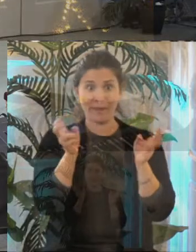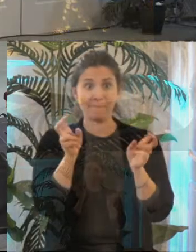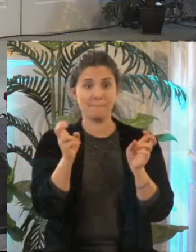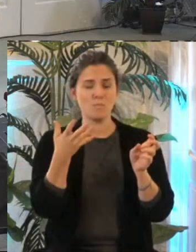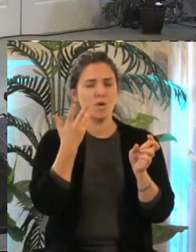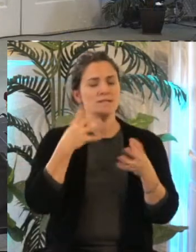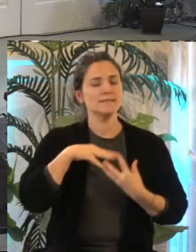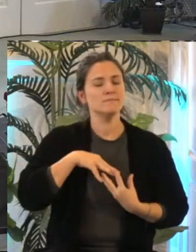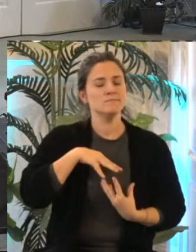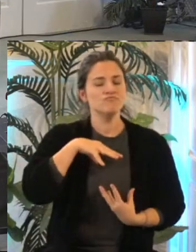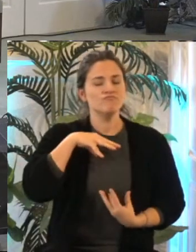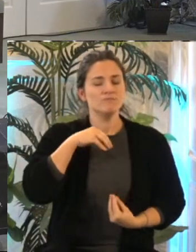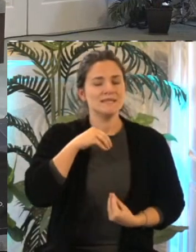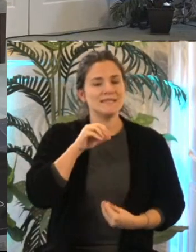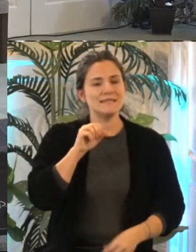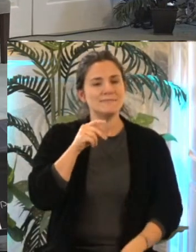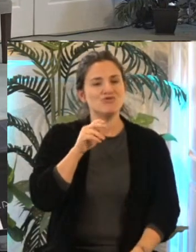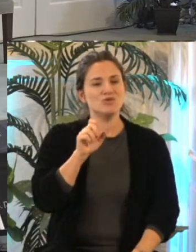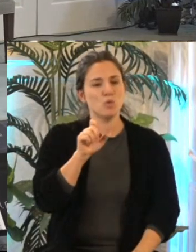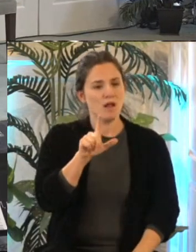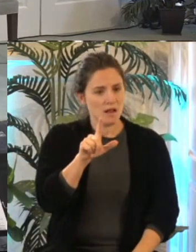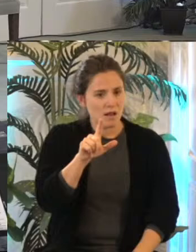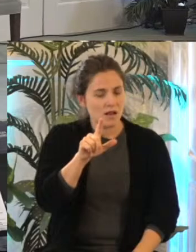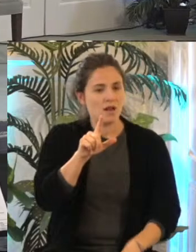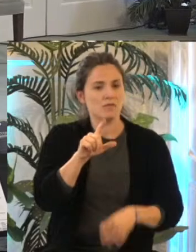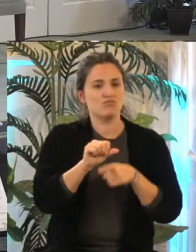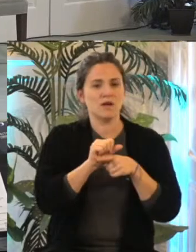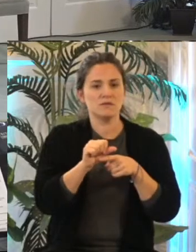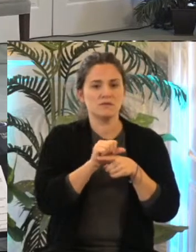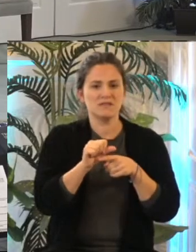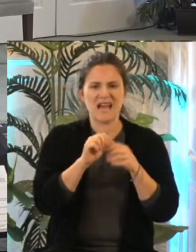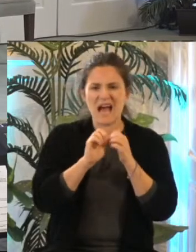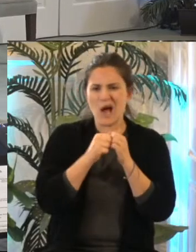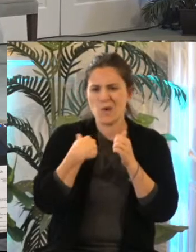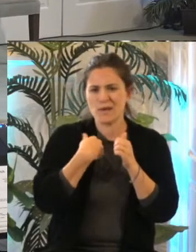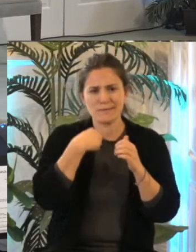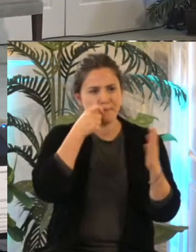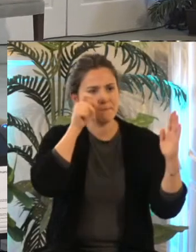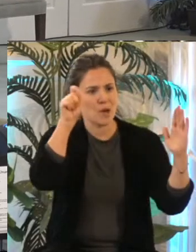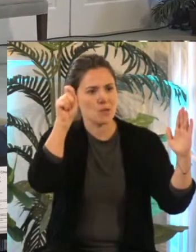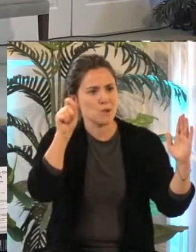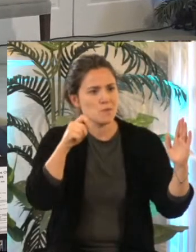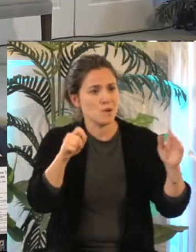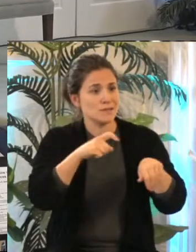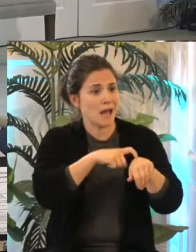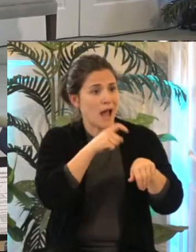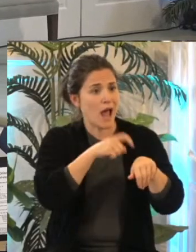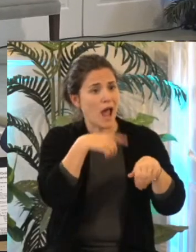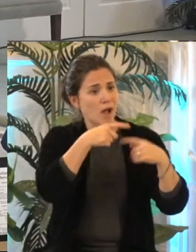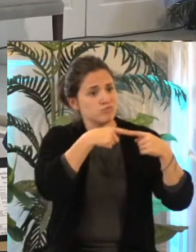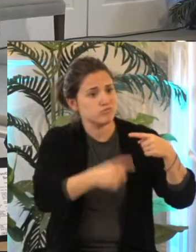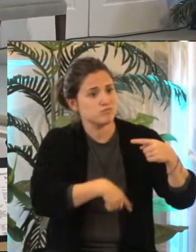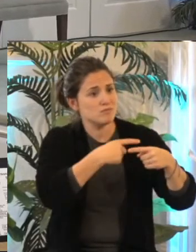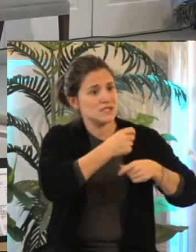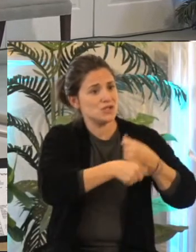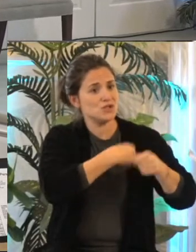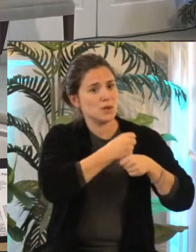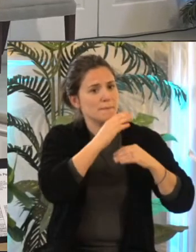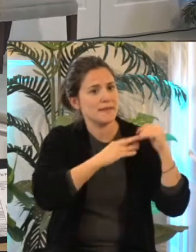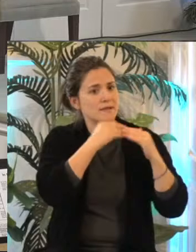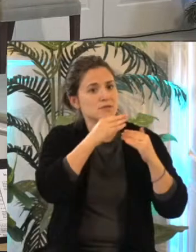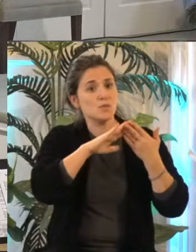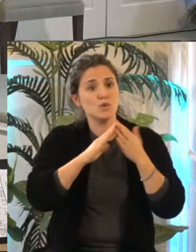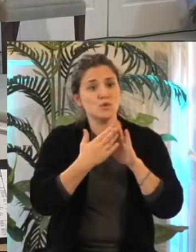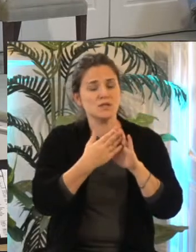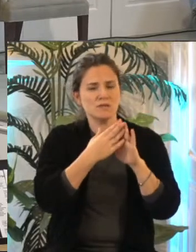practices that we do to keep us grounded, to mark time, to build community, to remember what's important to us, and